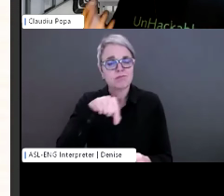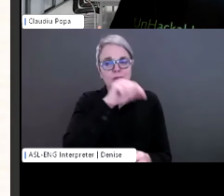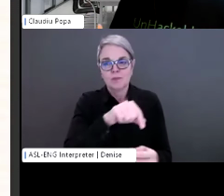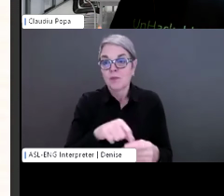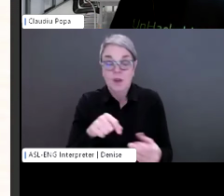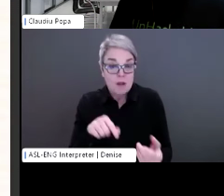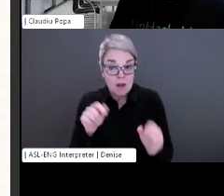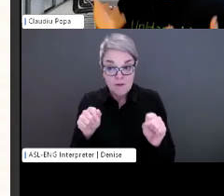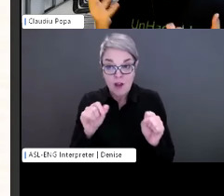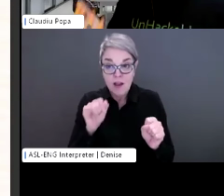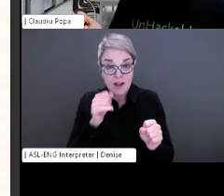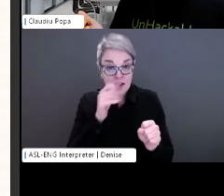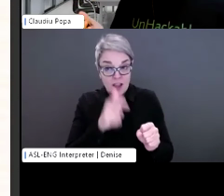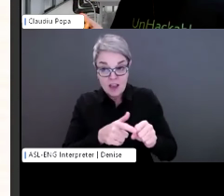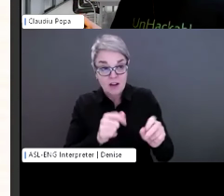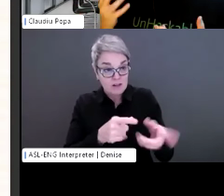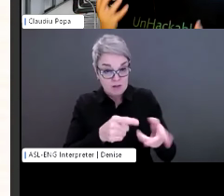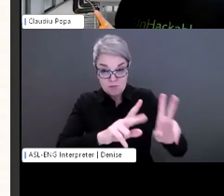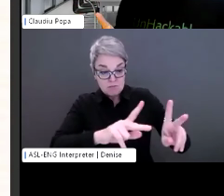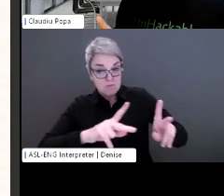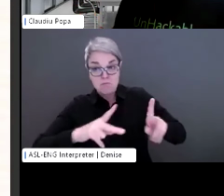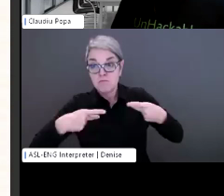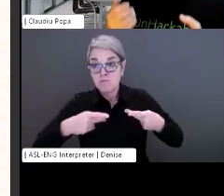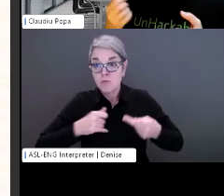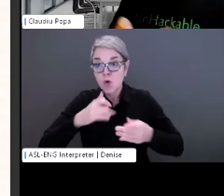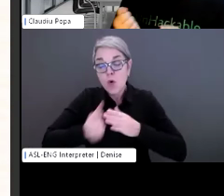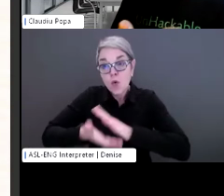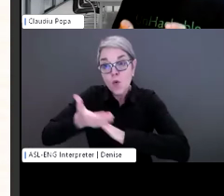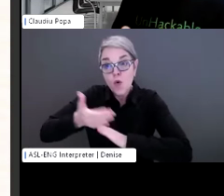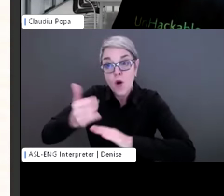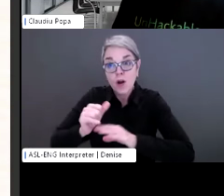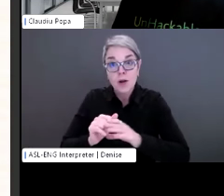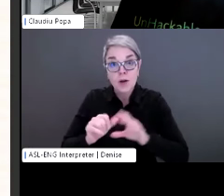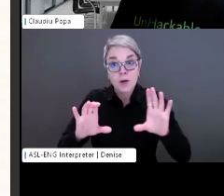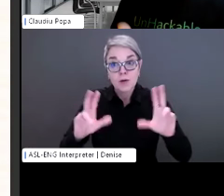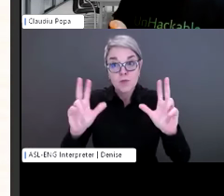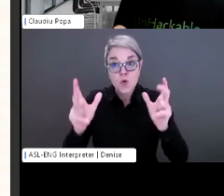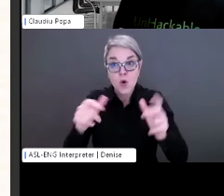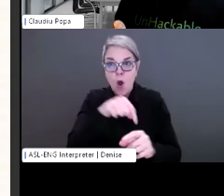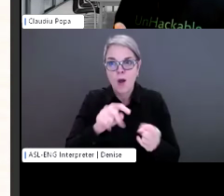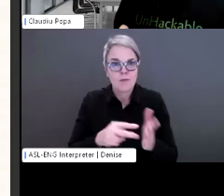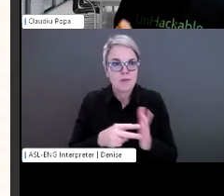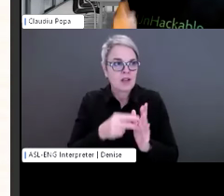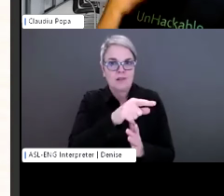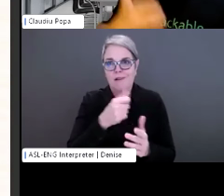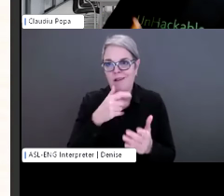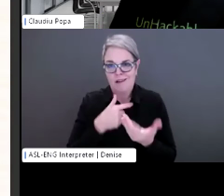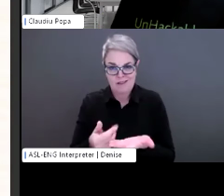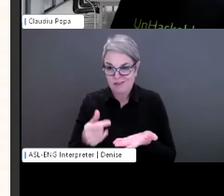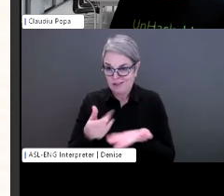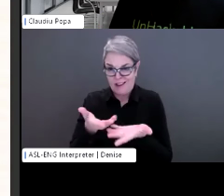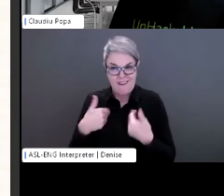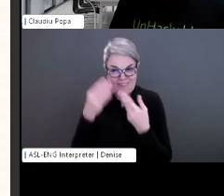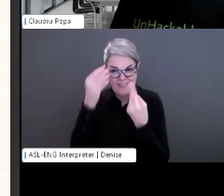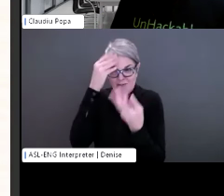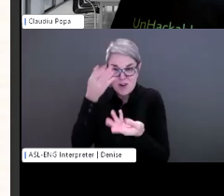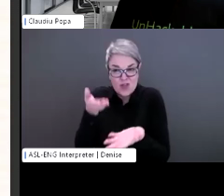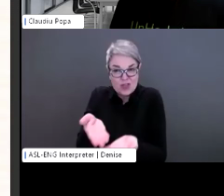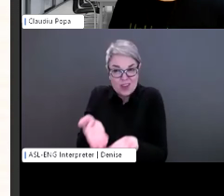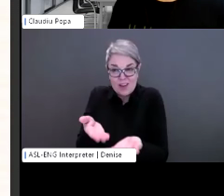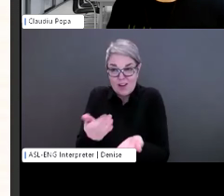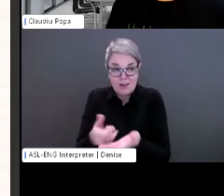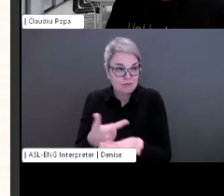got control of their computer. It's no longer their computer. I've got their data and I have power. And at that point, I no longer have to maintain